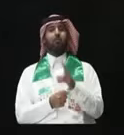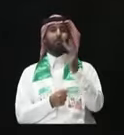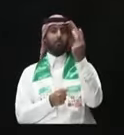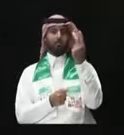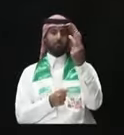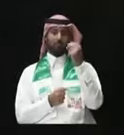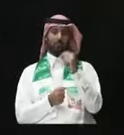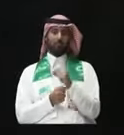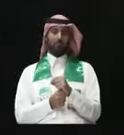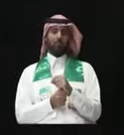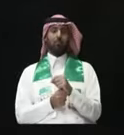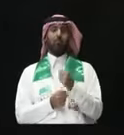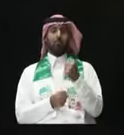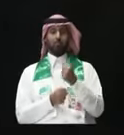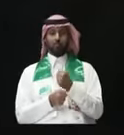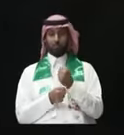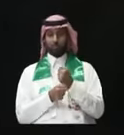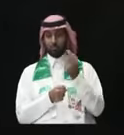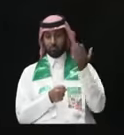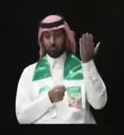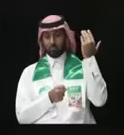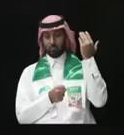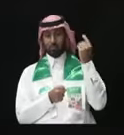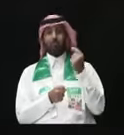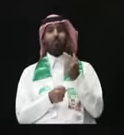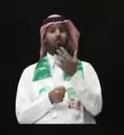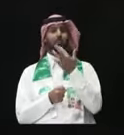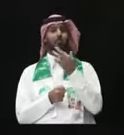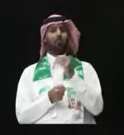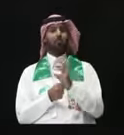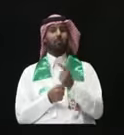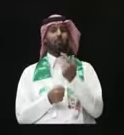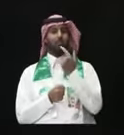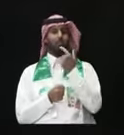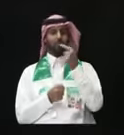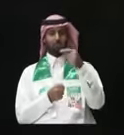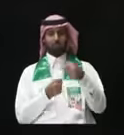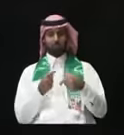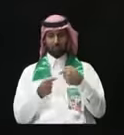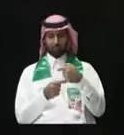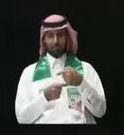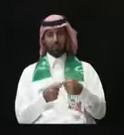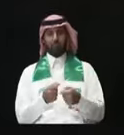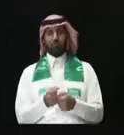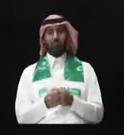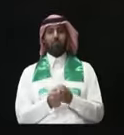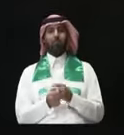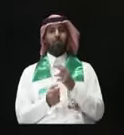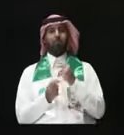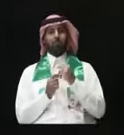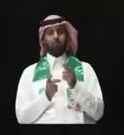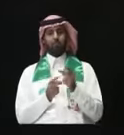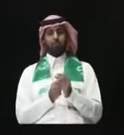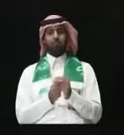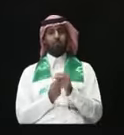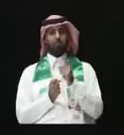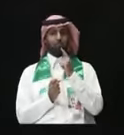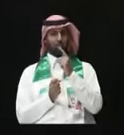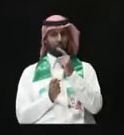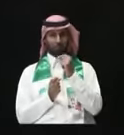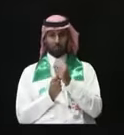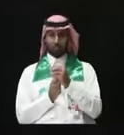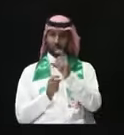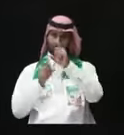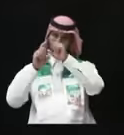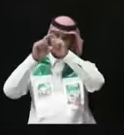tenses, the past simple and progressive. So let's go. I want to